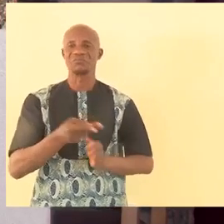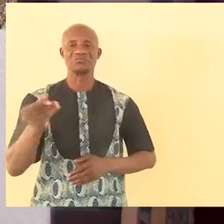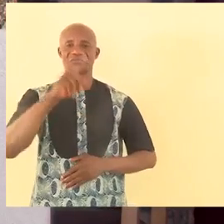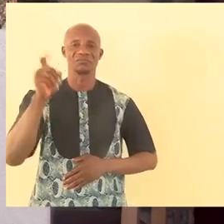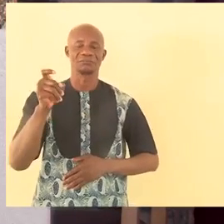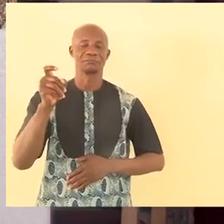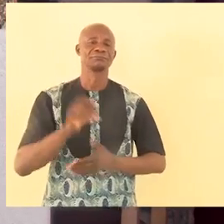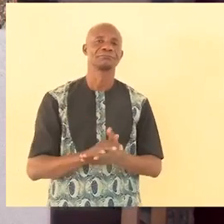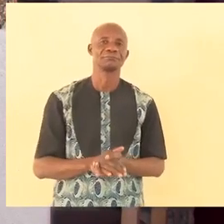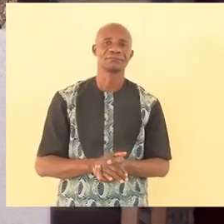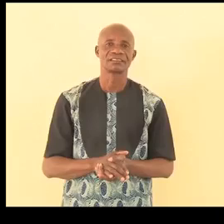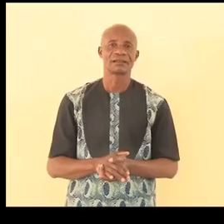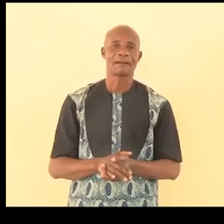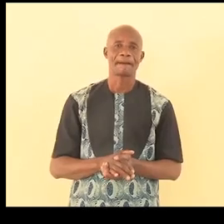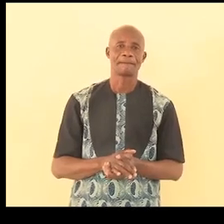a few questions